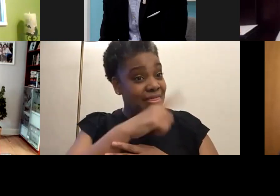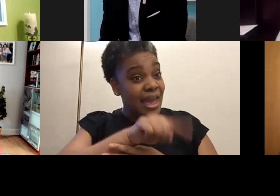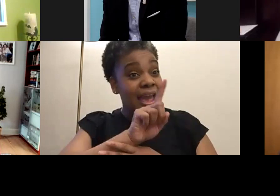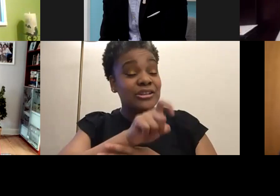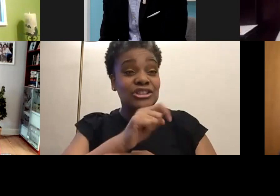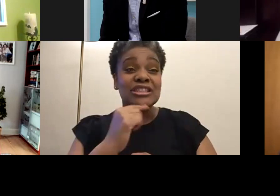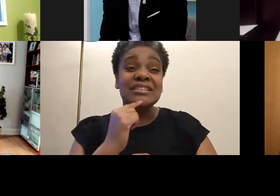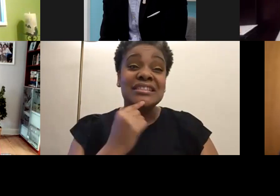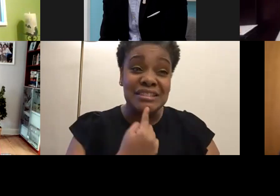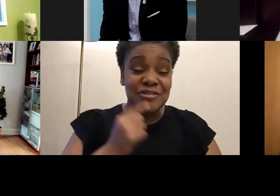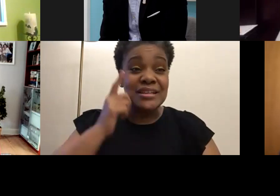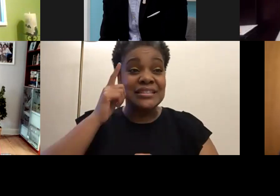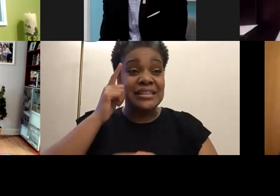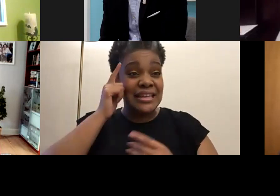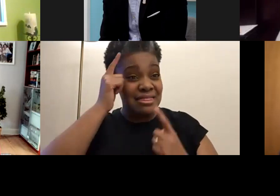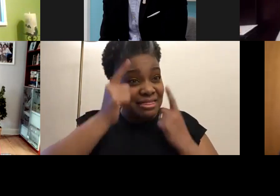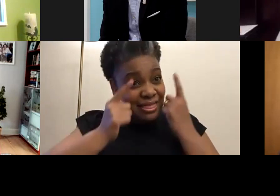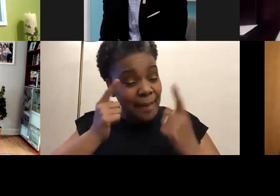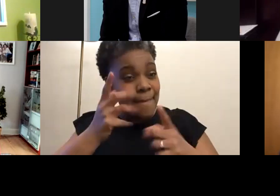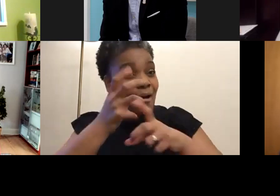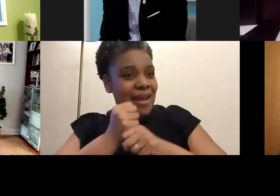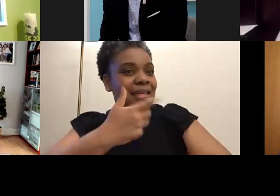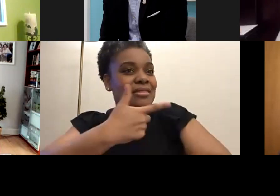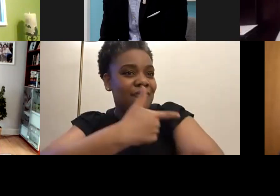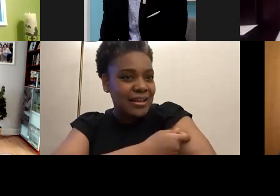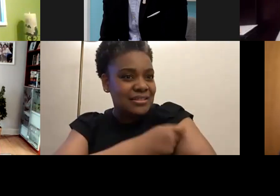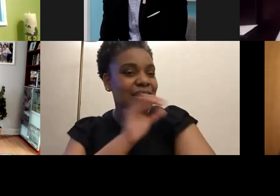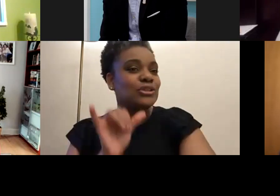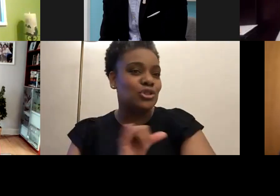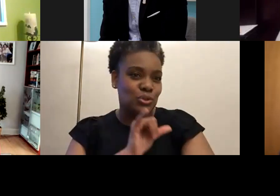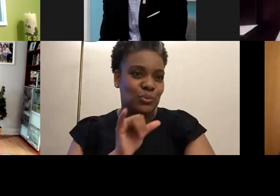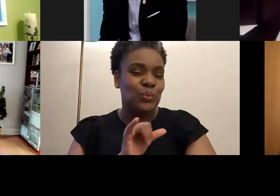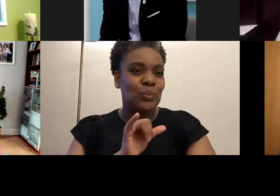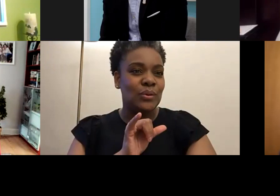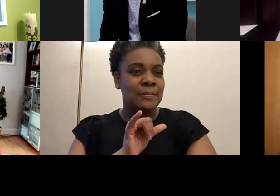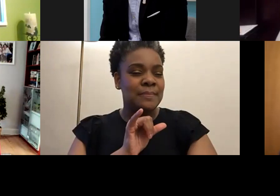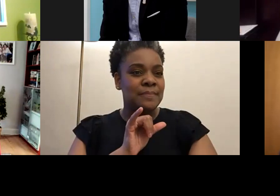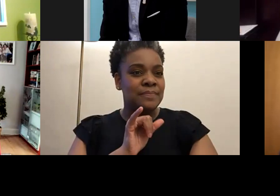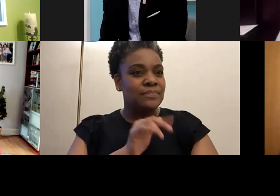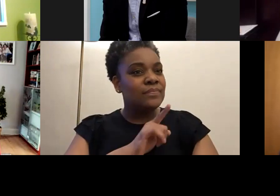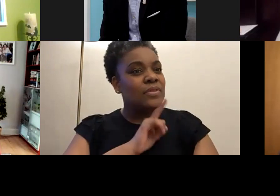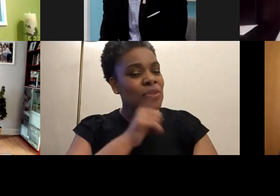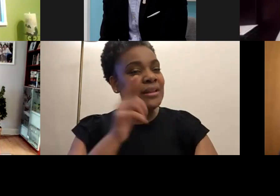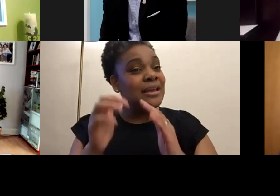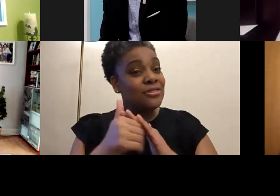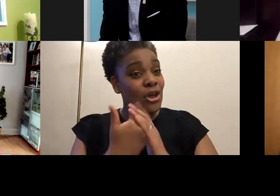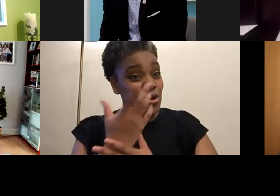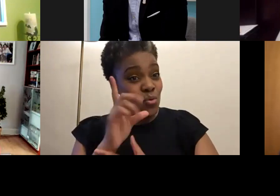soon as that was a possibility. That preliminary data is just really promising in terms